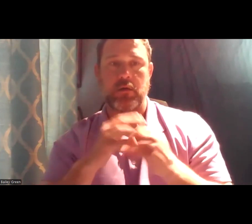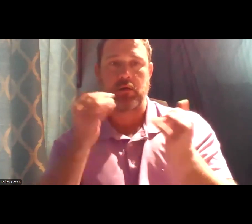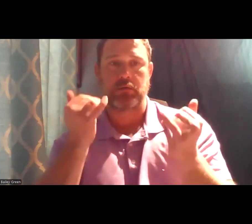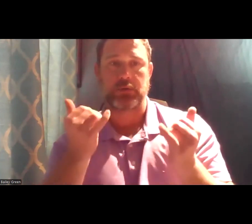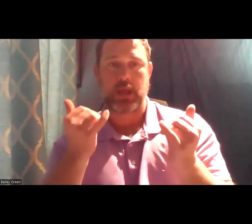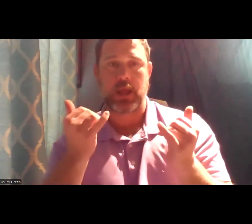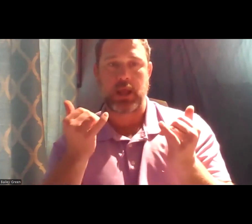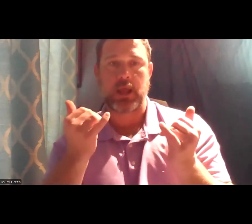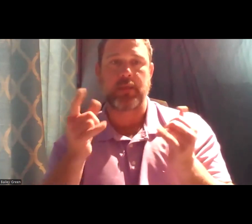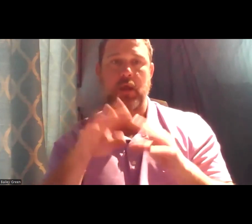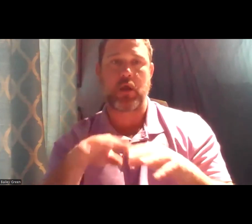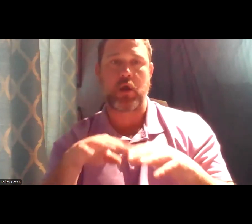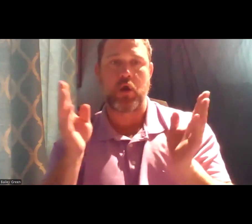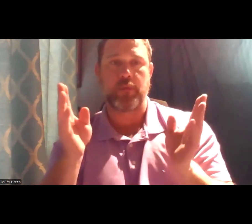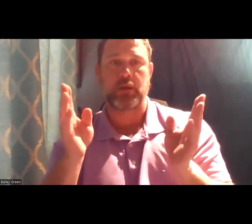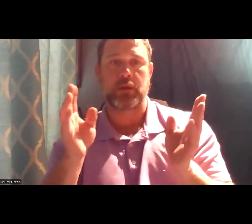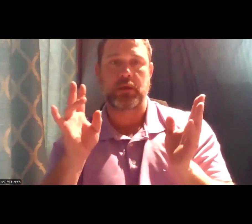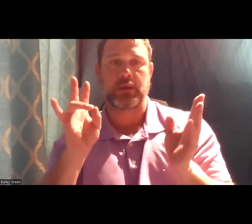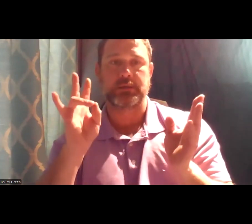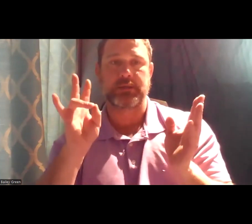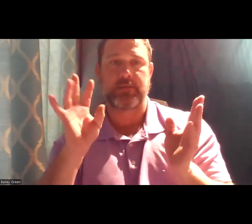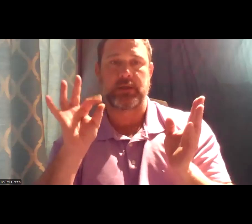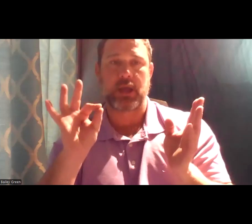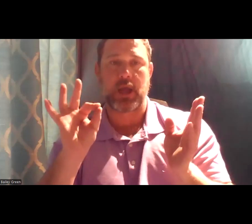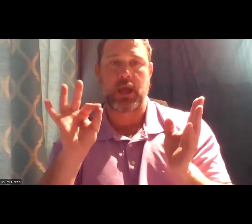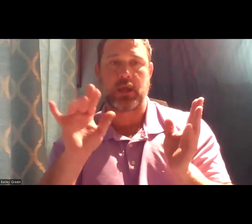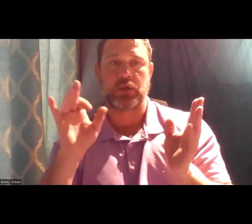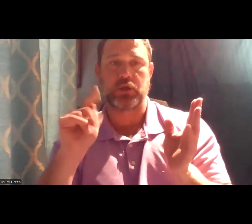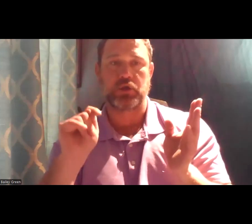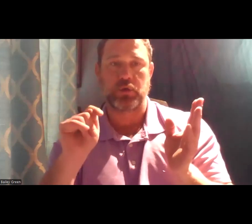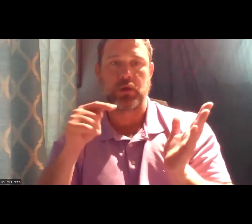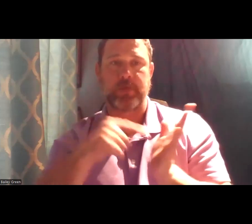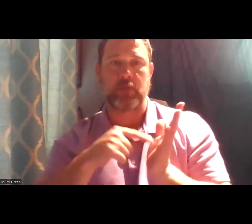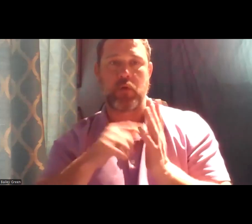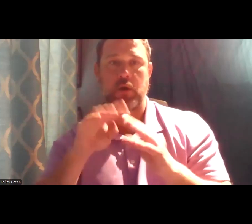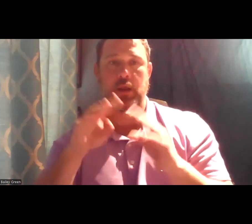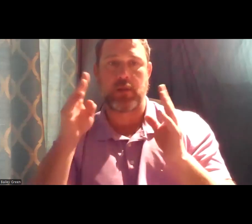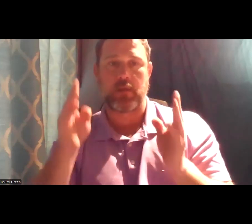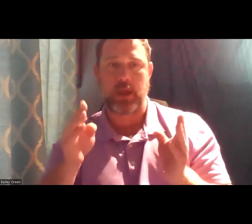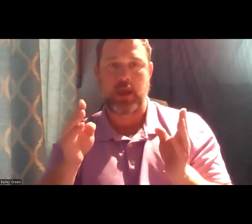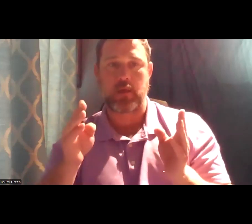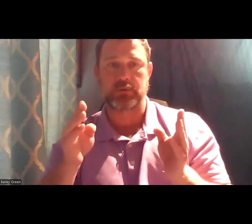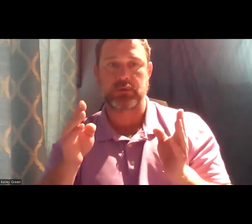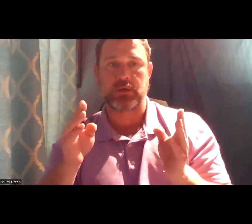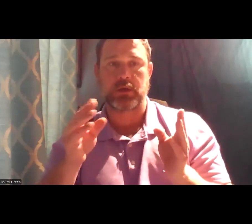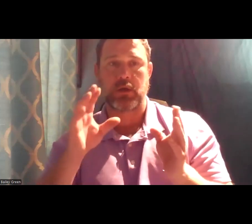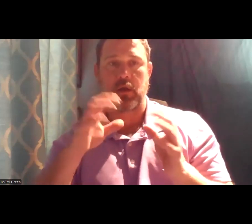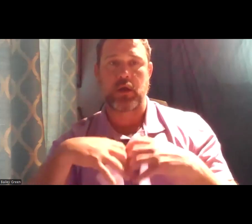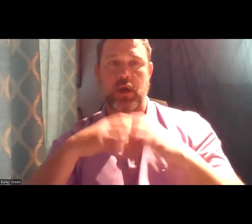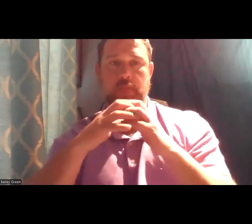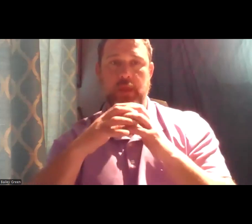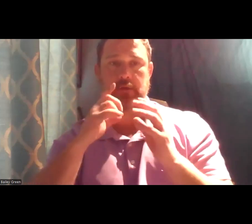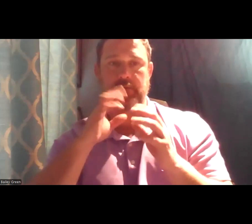Today, they are opening a 79-unit affordable housing complex for